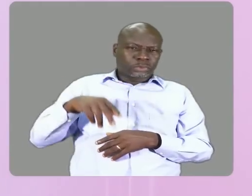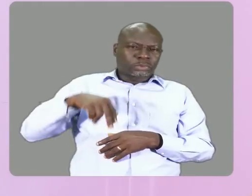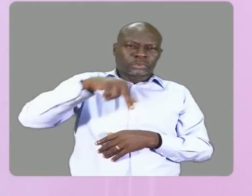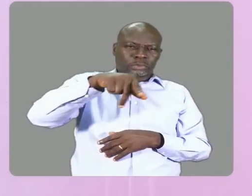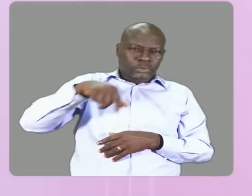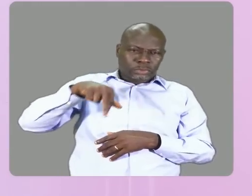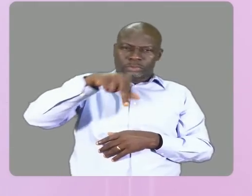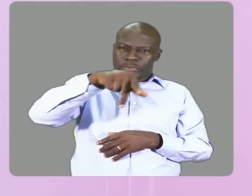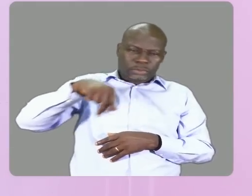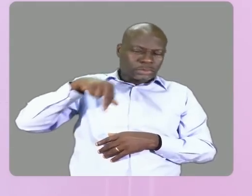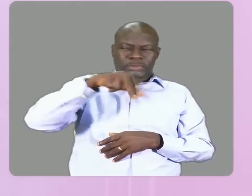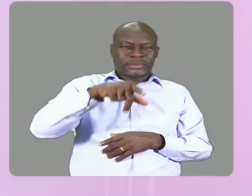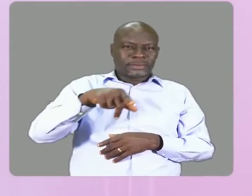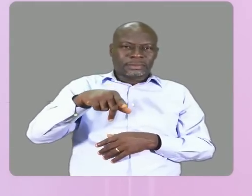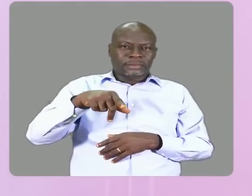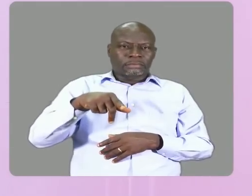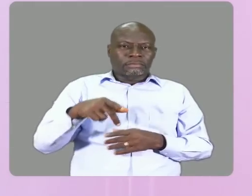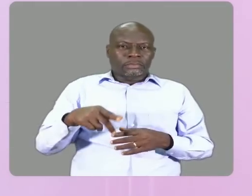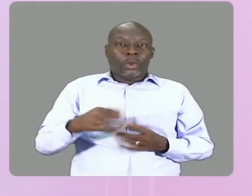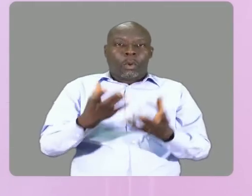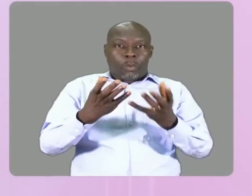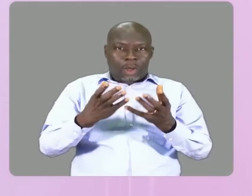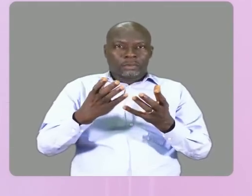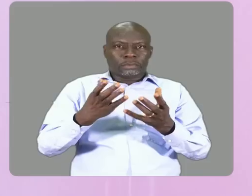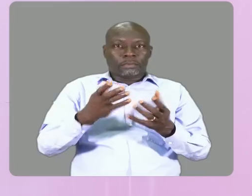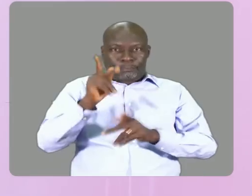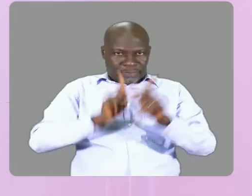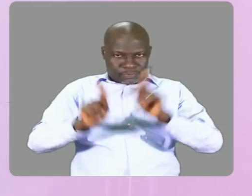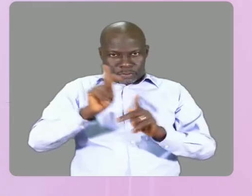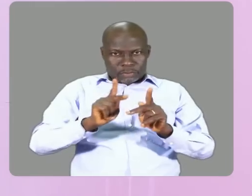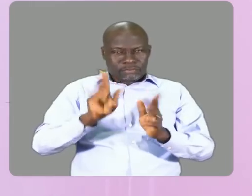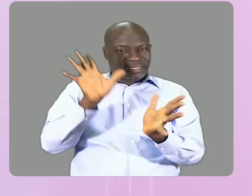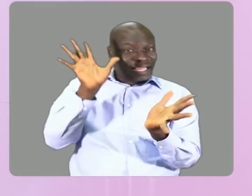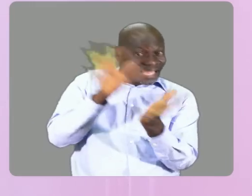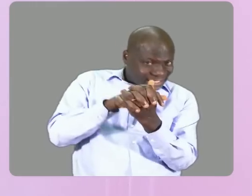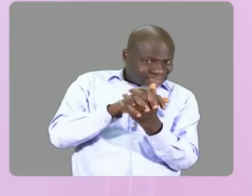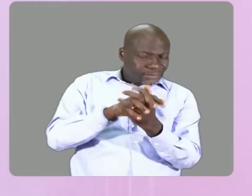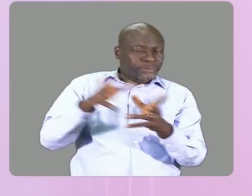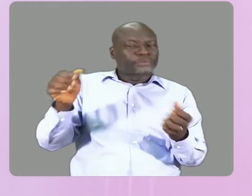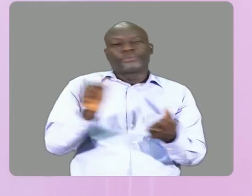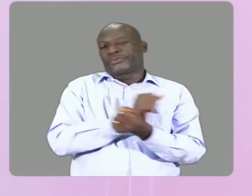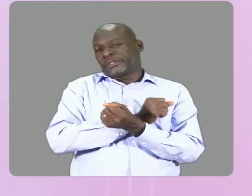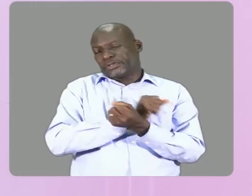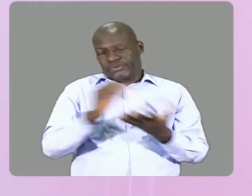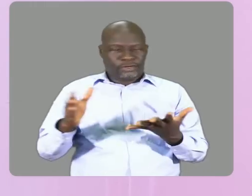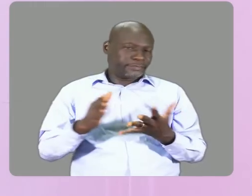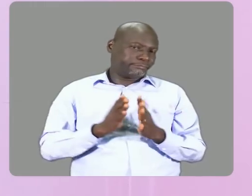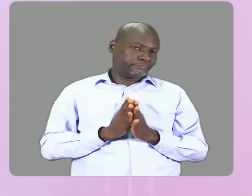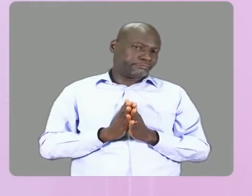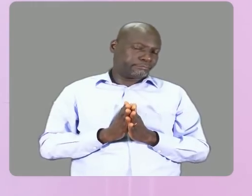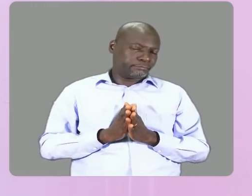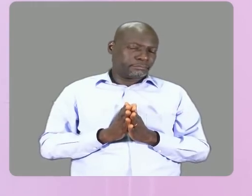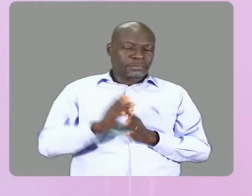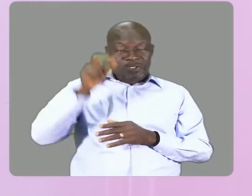oba okọ oba na Bible se obonsam kwa oba nyina no ope obi a obenya